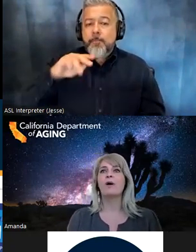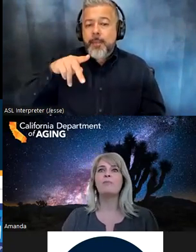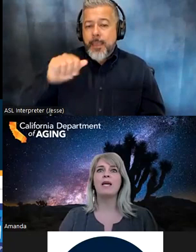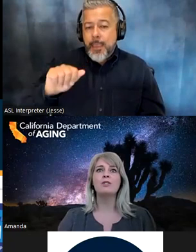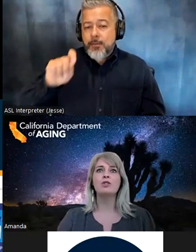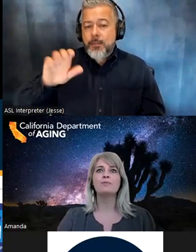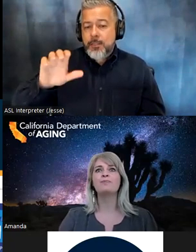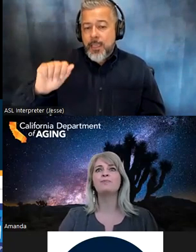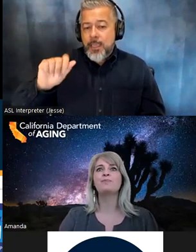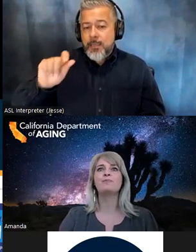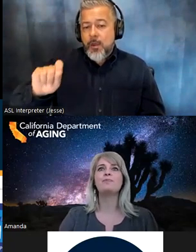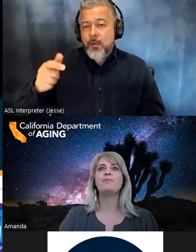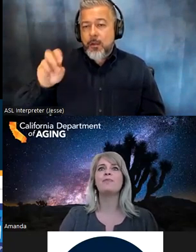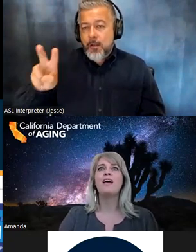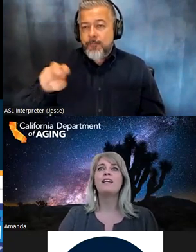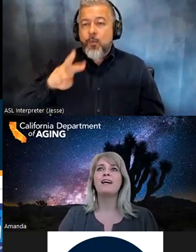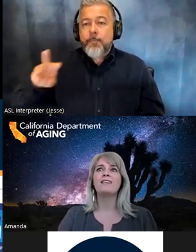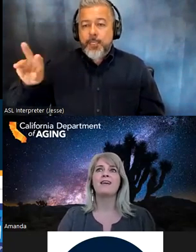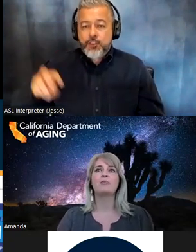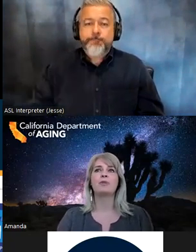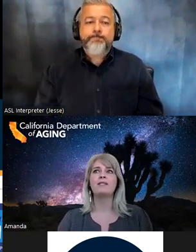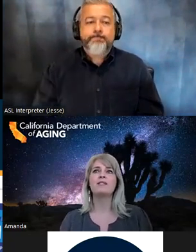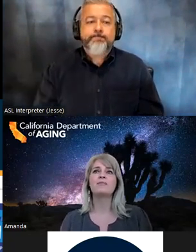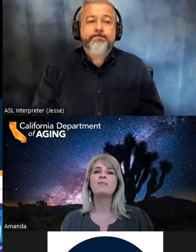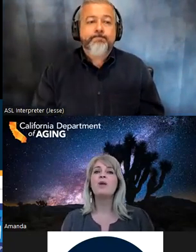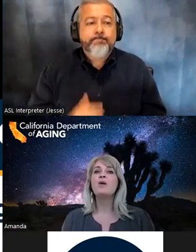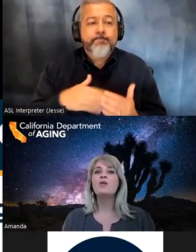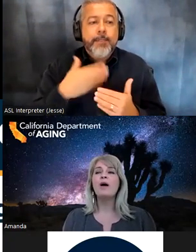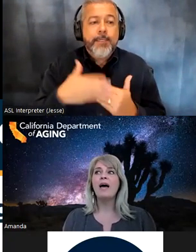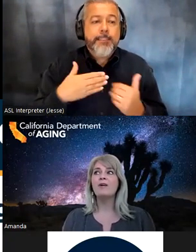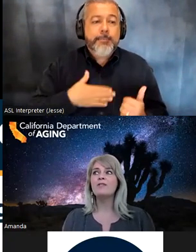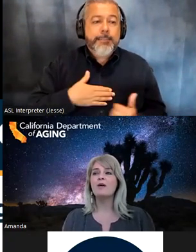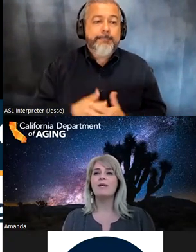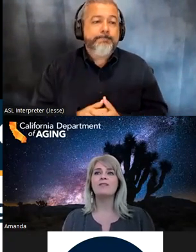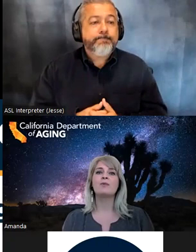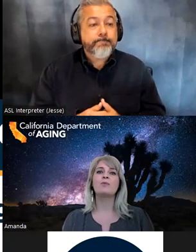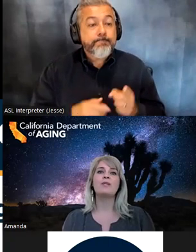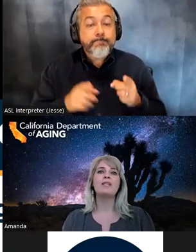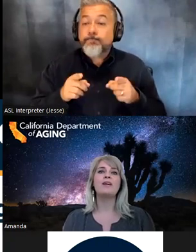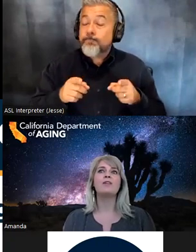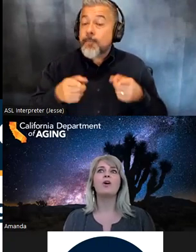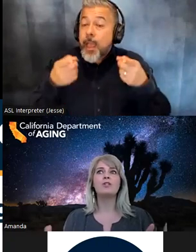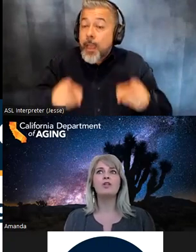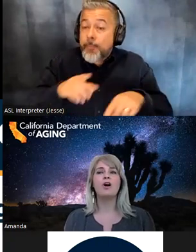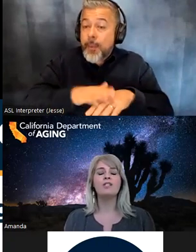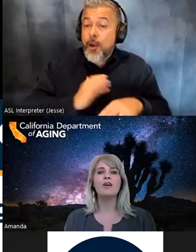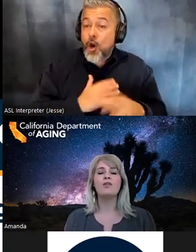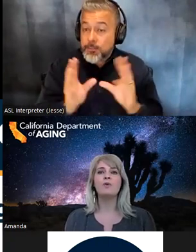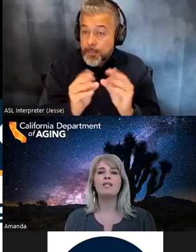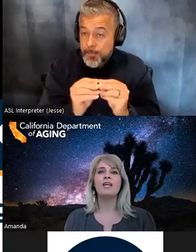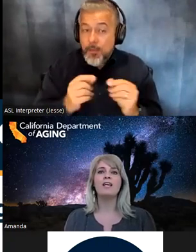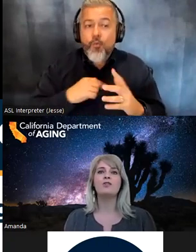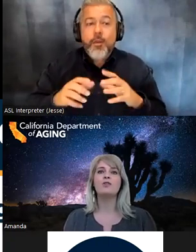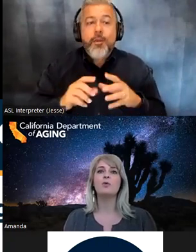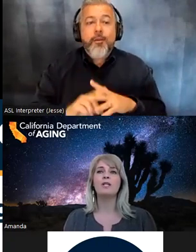mpa.ca.gov webpage. Next slide, please. So at our summit, we launched our Together